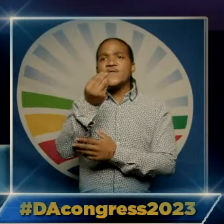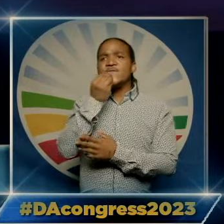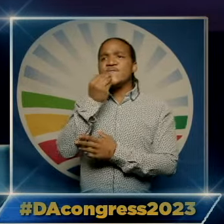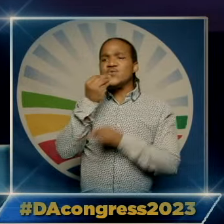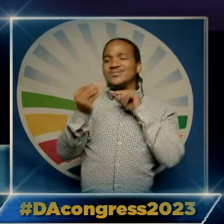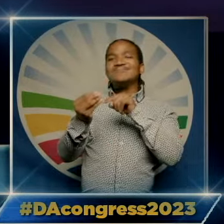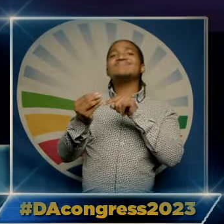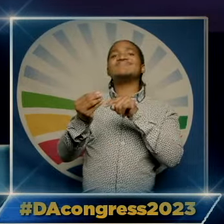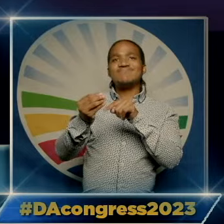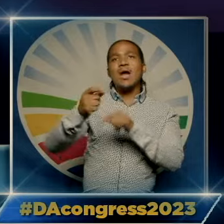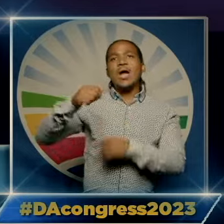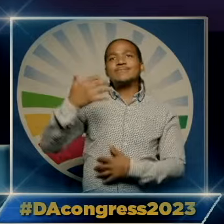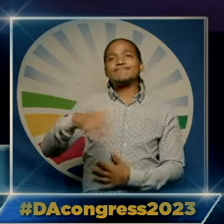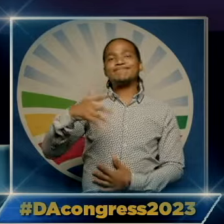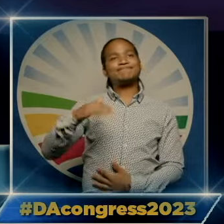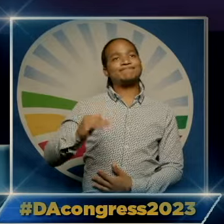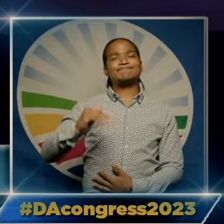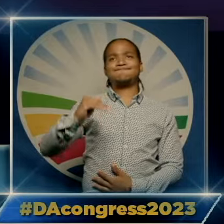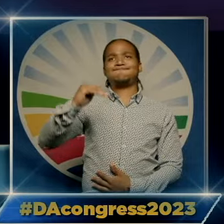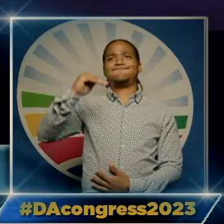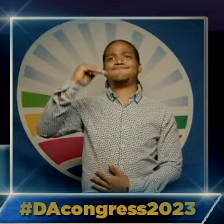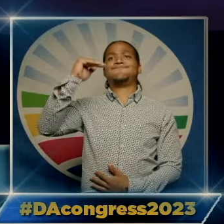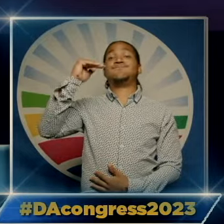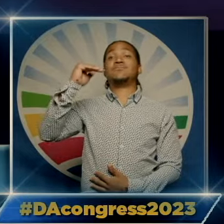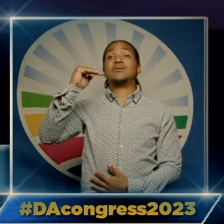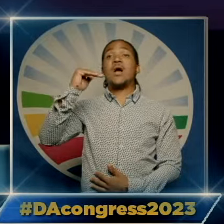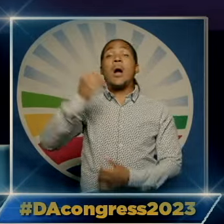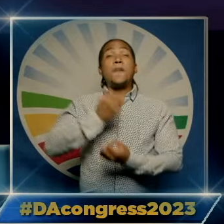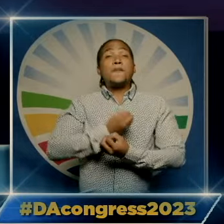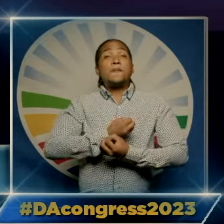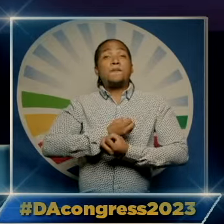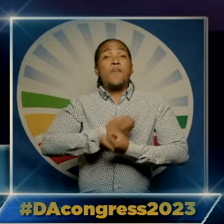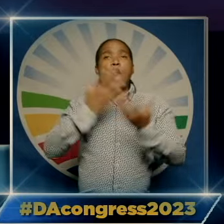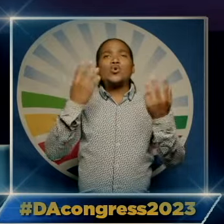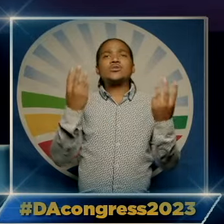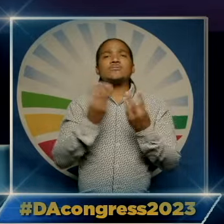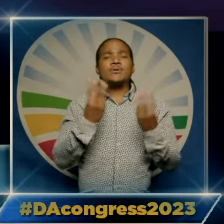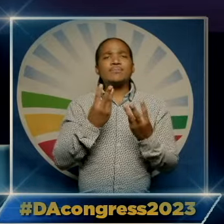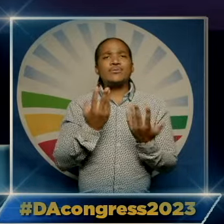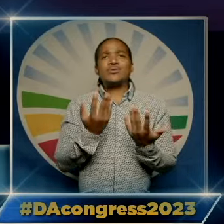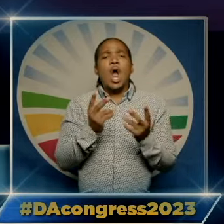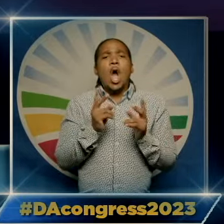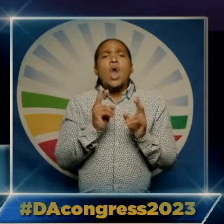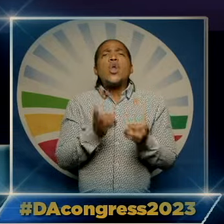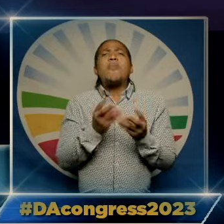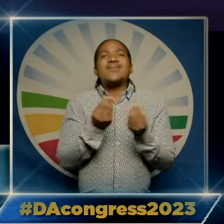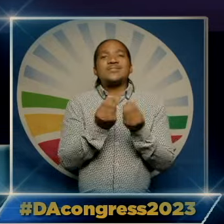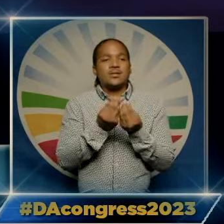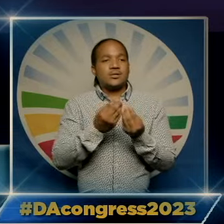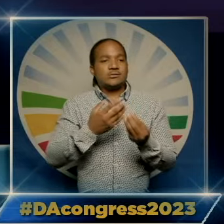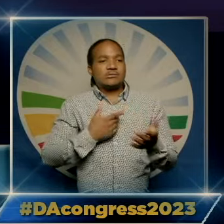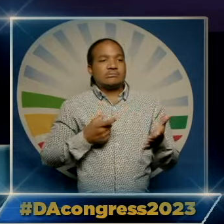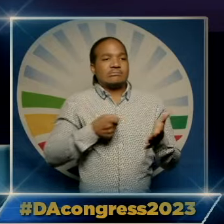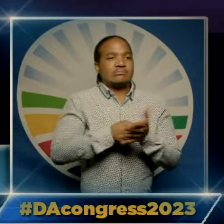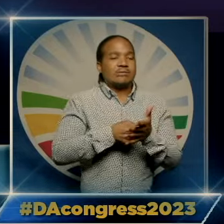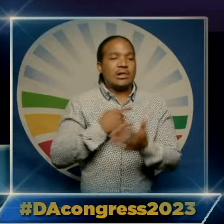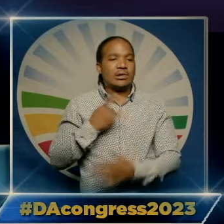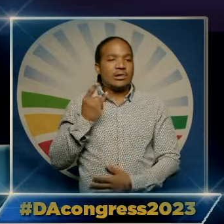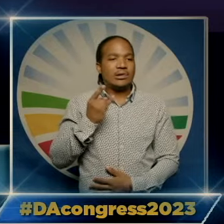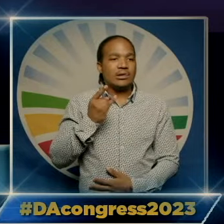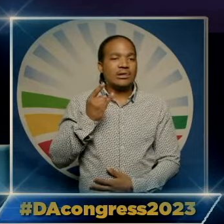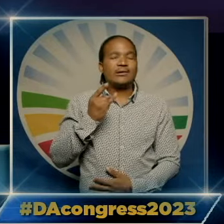to unprecedented levels. Abantu abaninzi abasakwazi nokuthenga noko kuncindi. Abantu